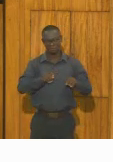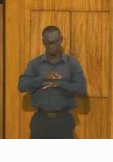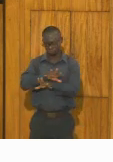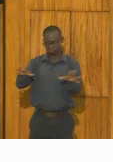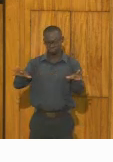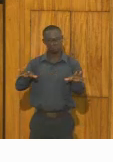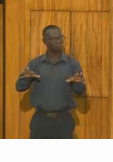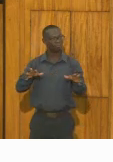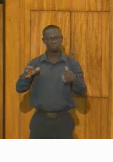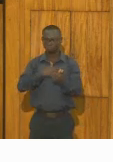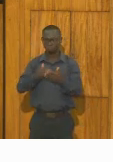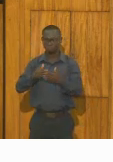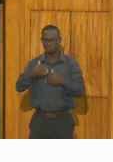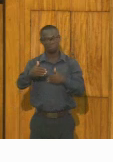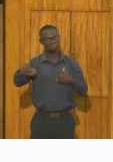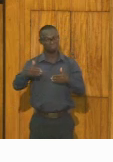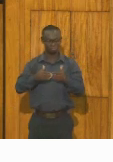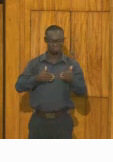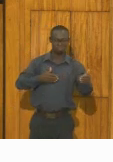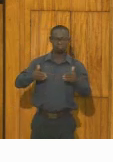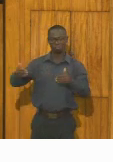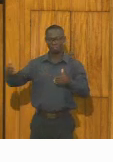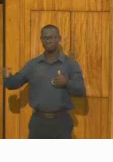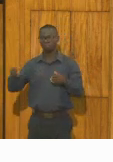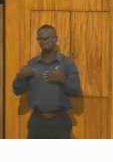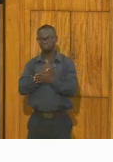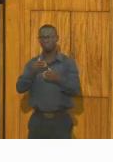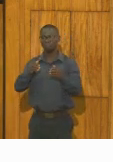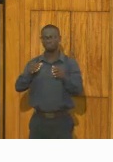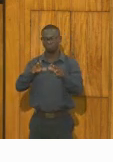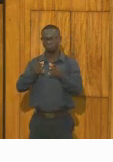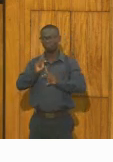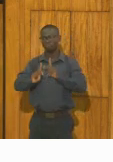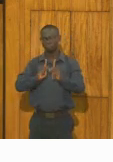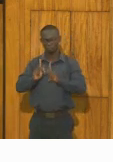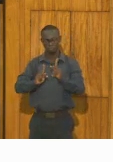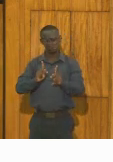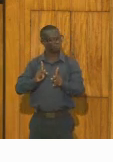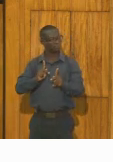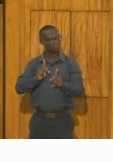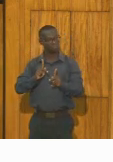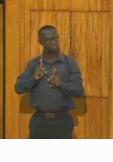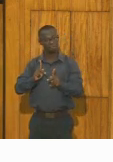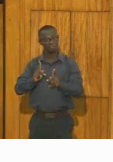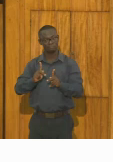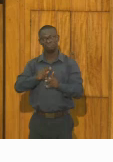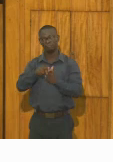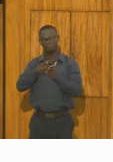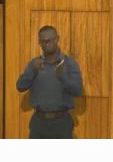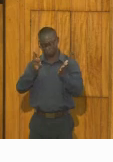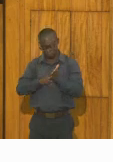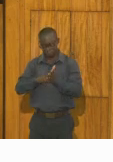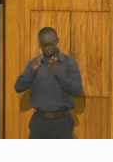where we want to go in terms of targeting newer populations, and then strengthening digital reporting and